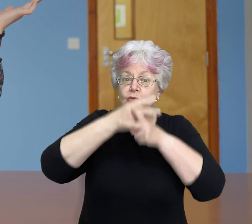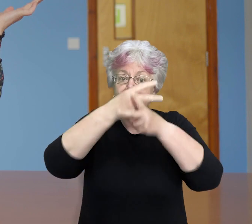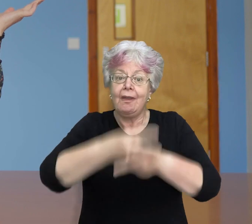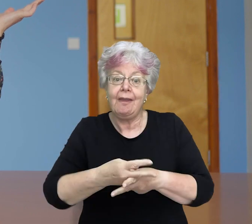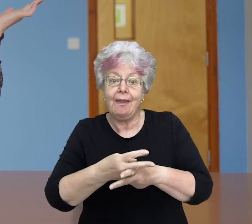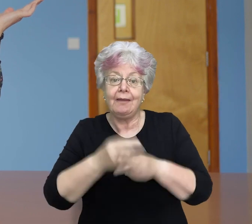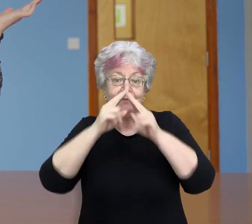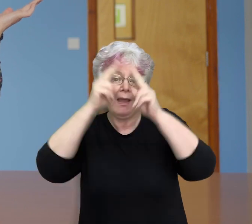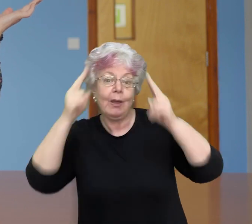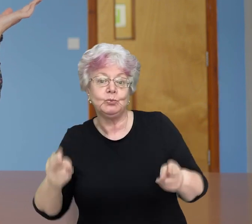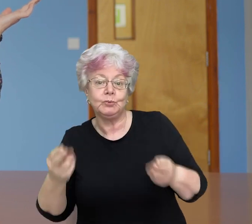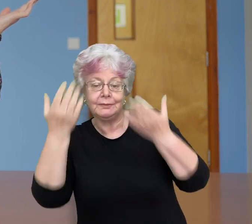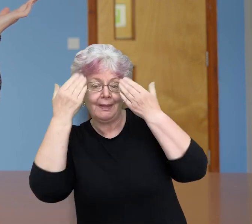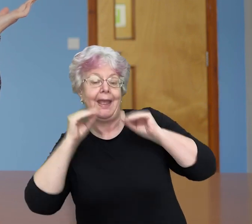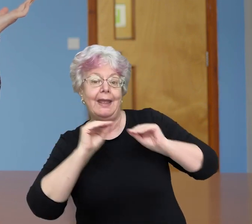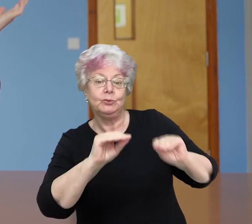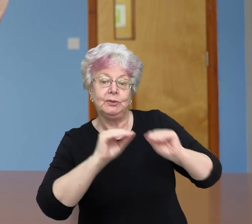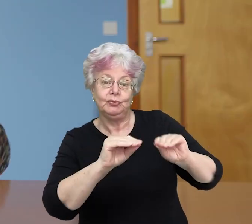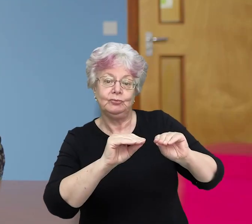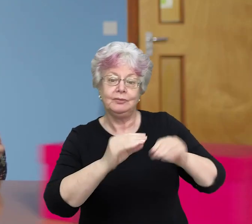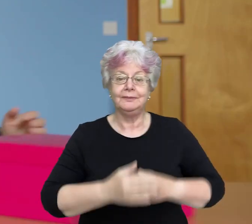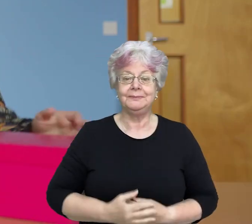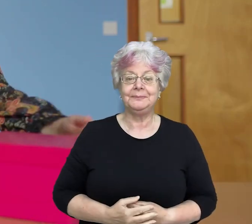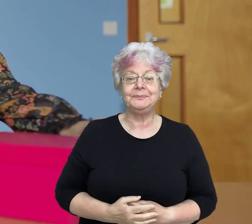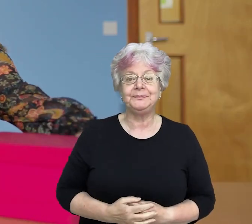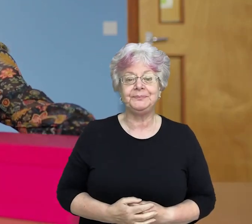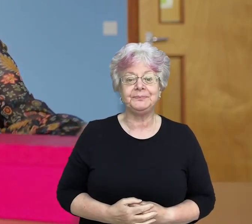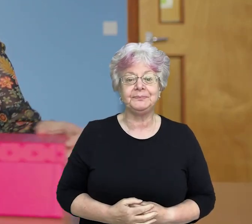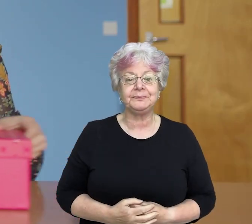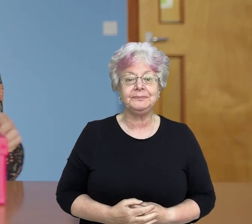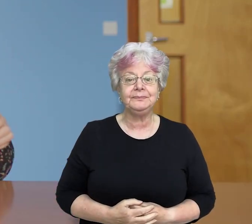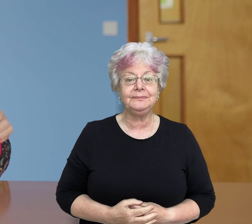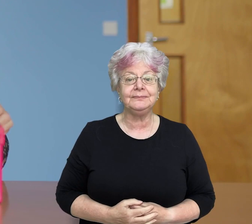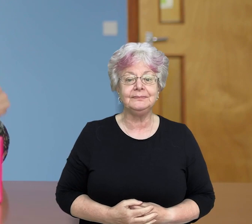care, housing and education.